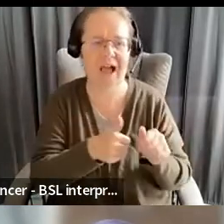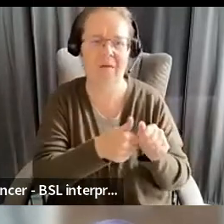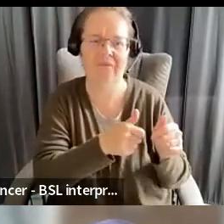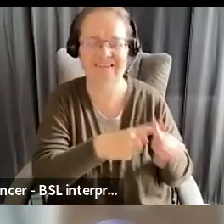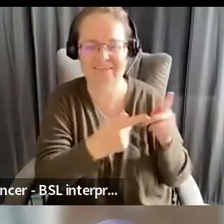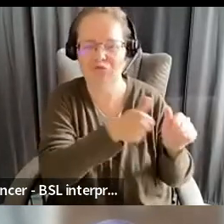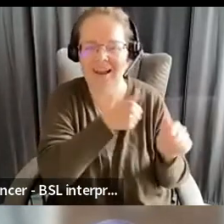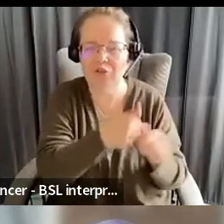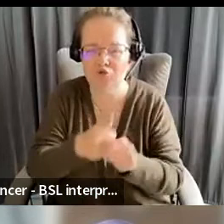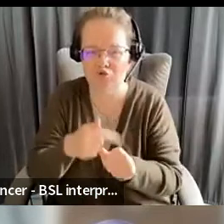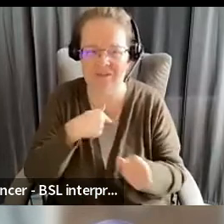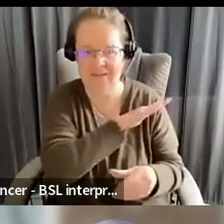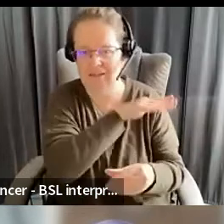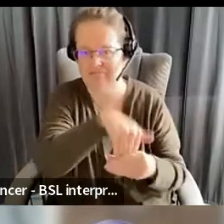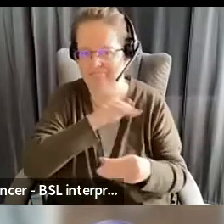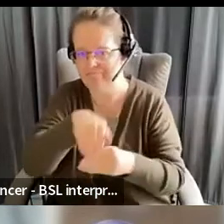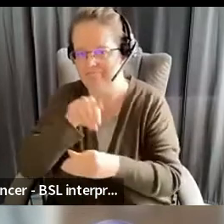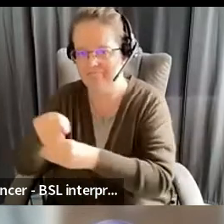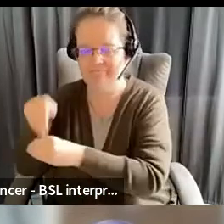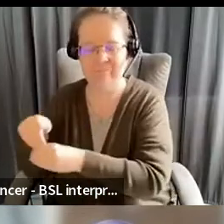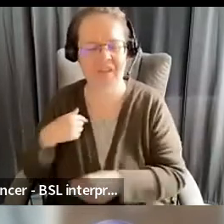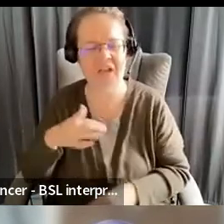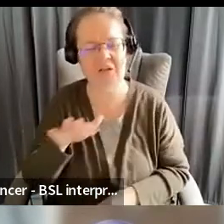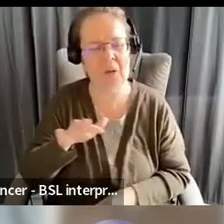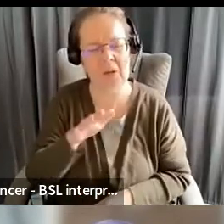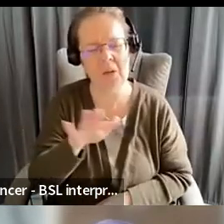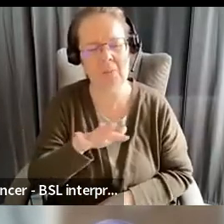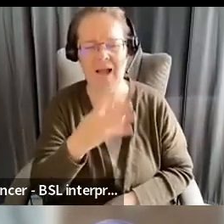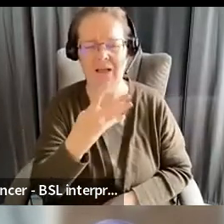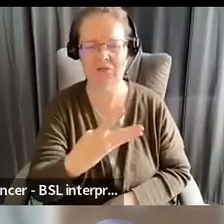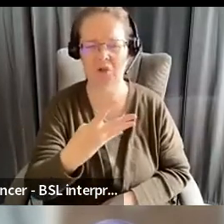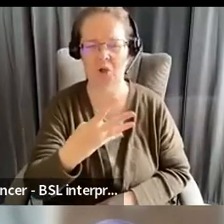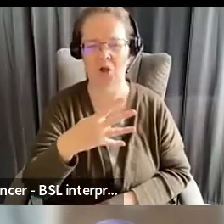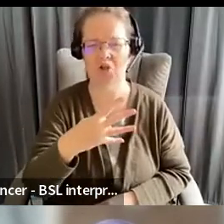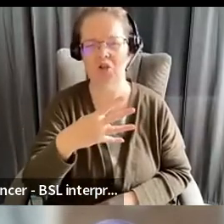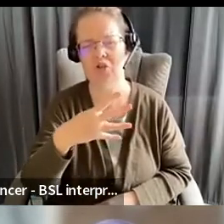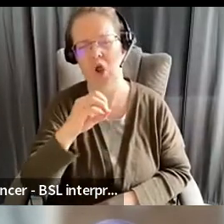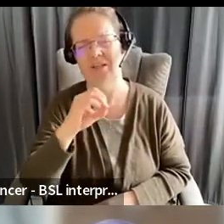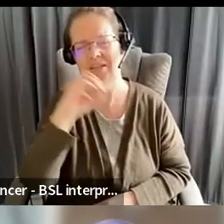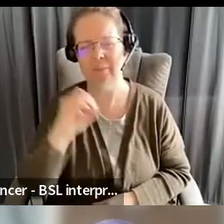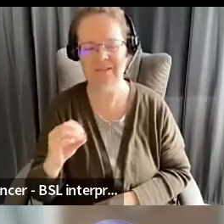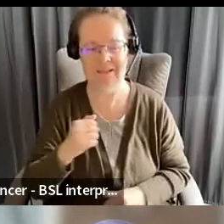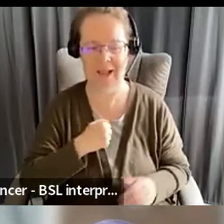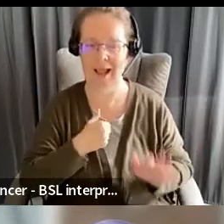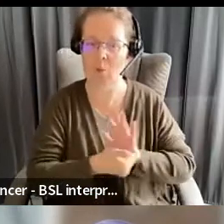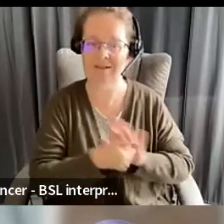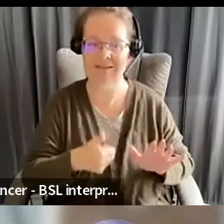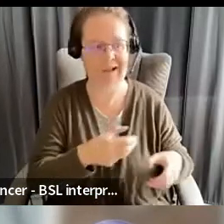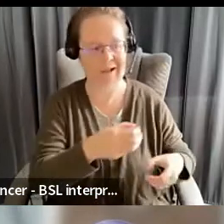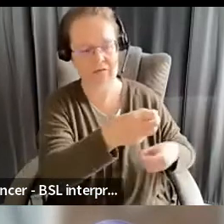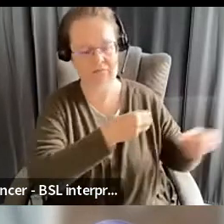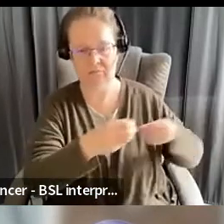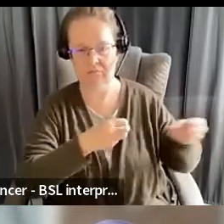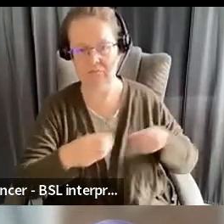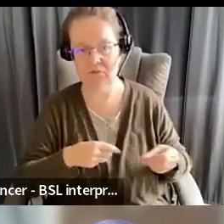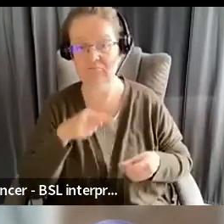sectors, and probably about 90% of the skills that we bring into the business